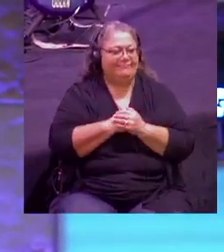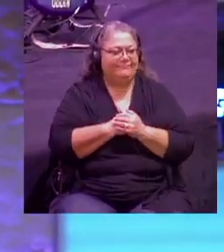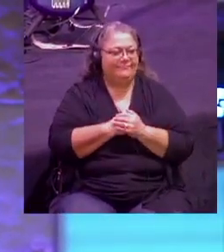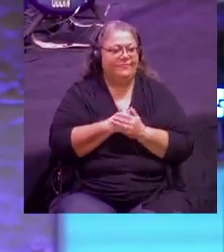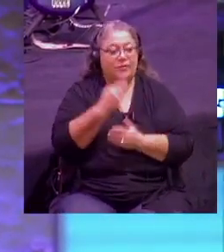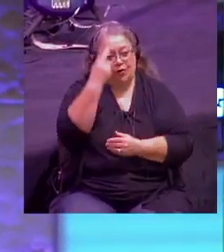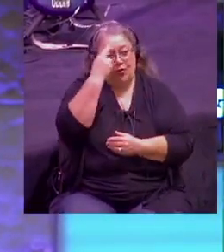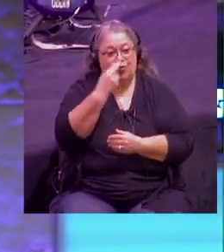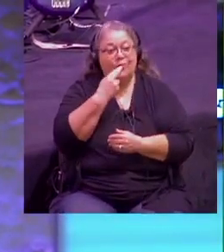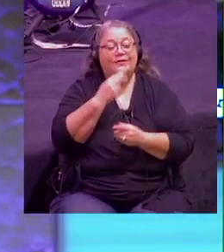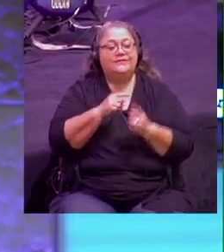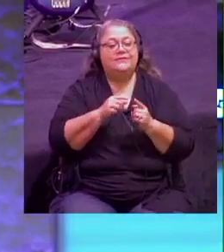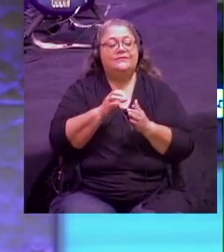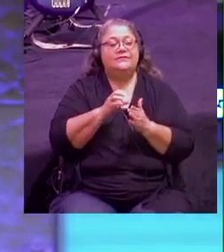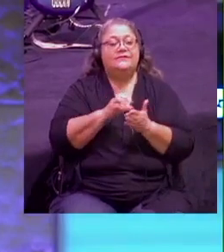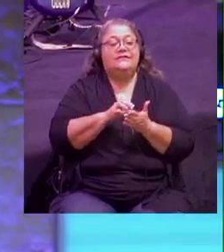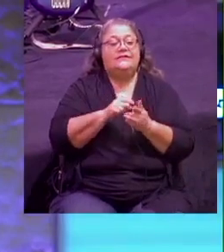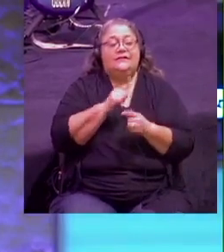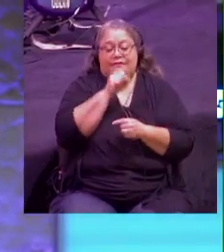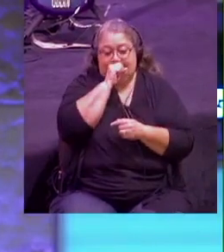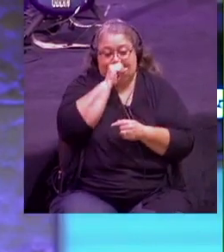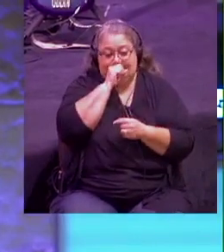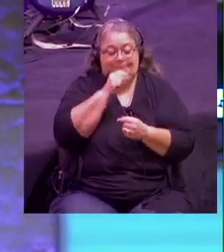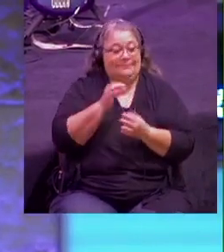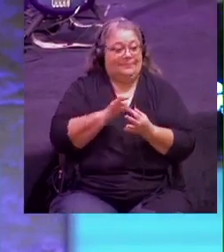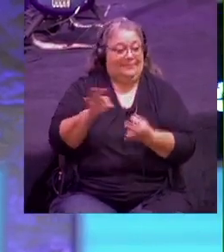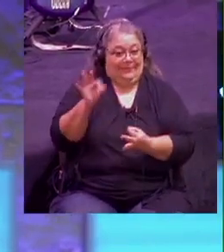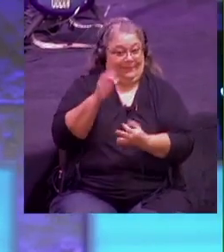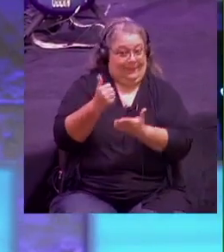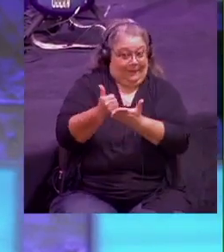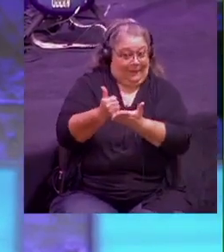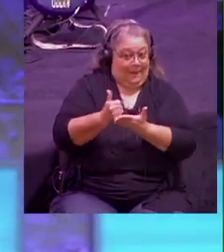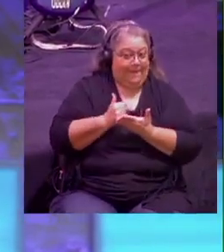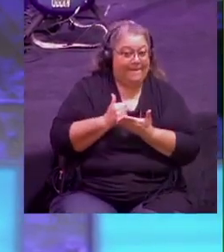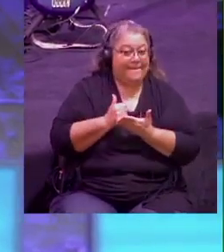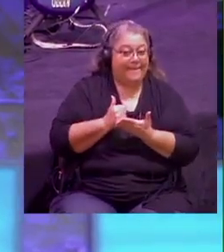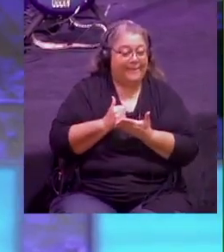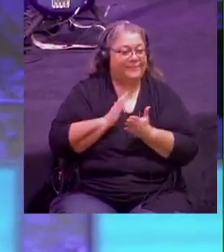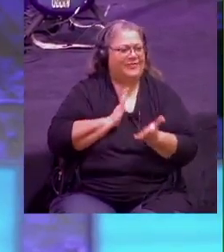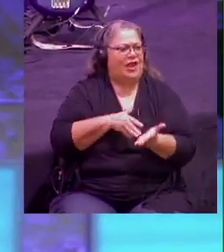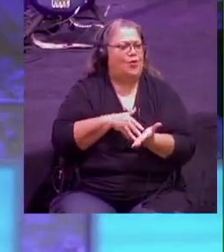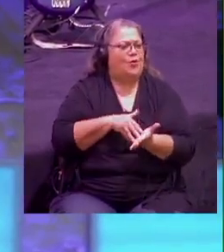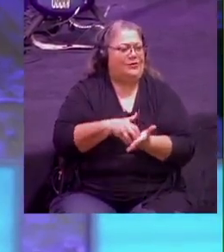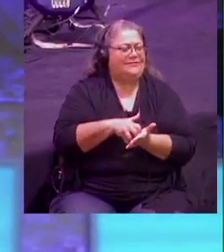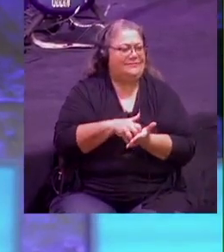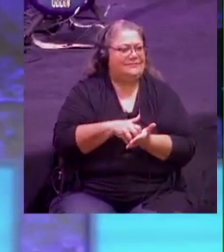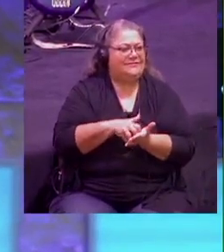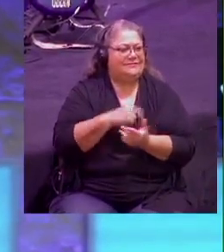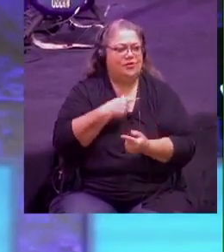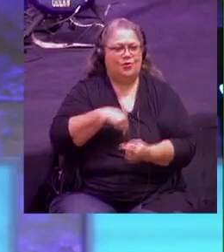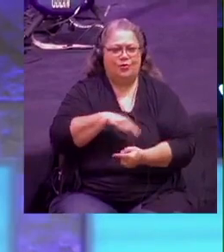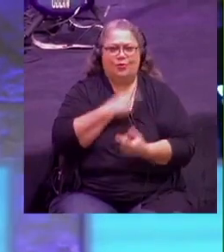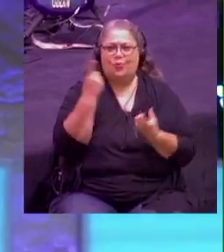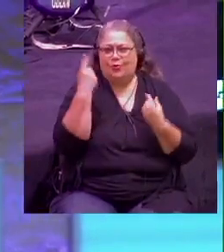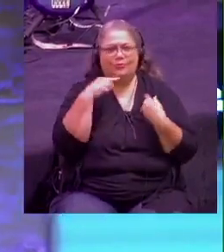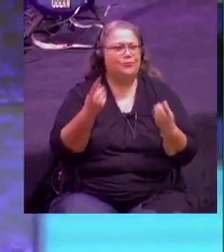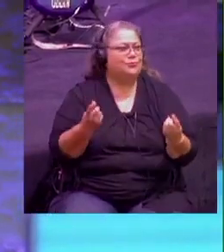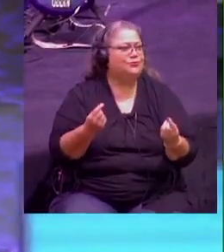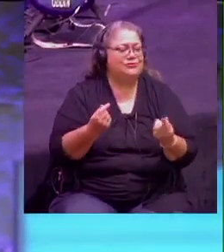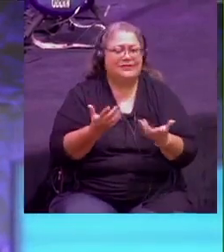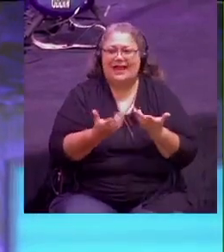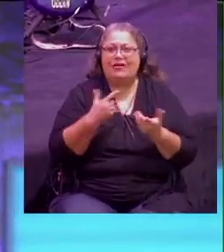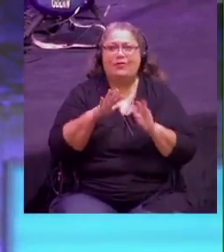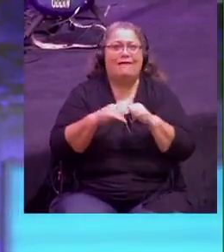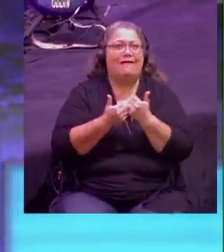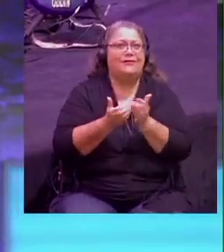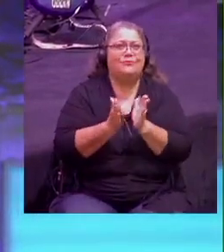Romans 8:26, it says, in the same way that the Spirit helps us in our weakness, when we don't know what we ought to pray,